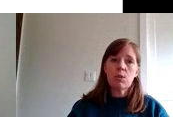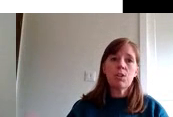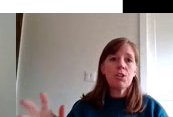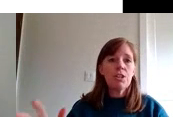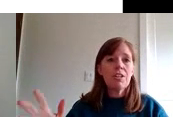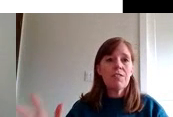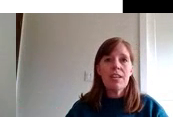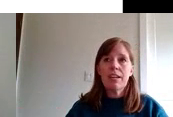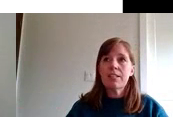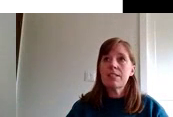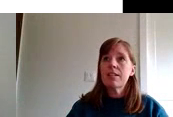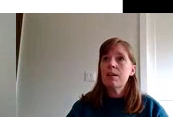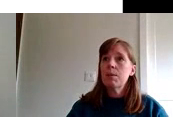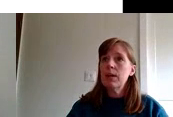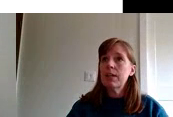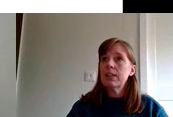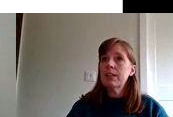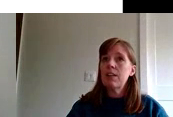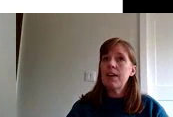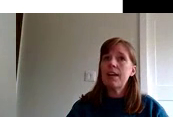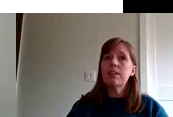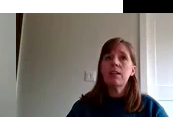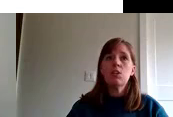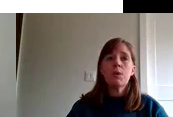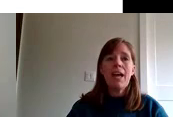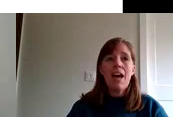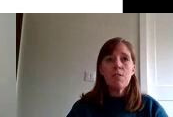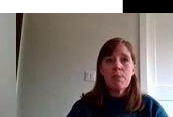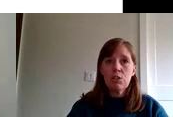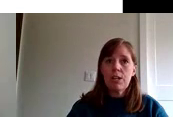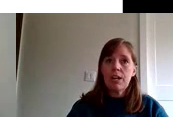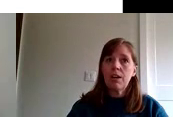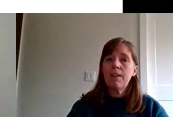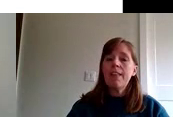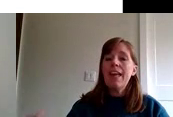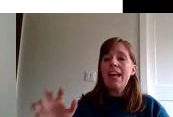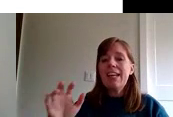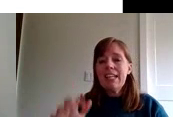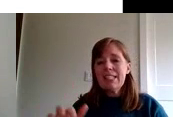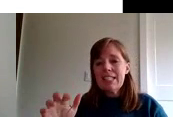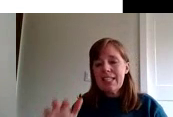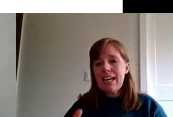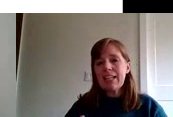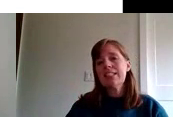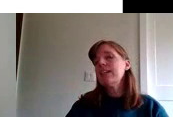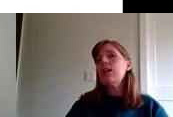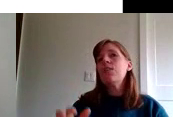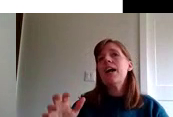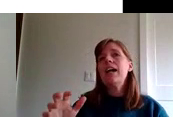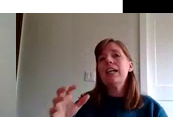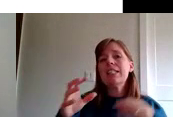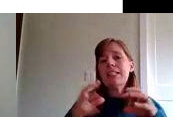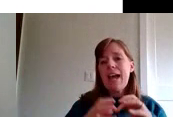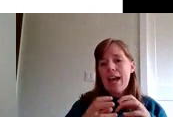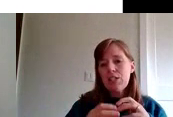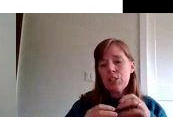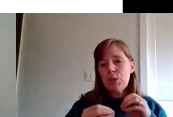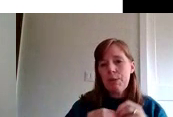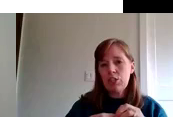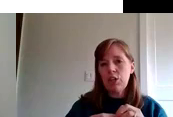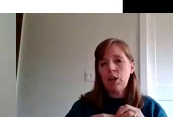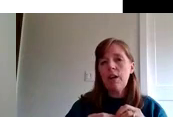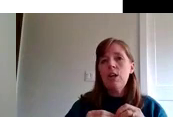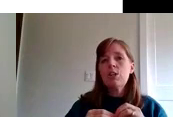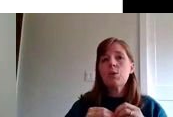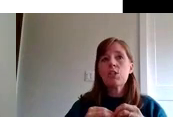alternative text. So alternative text, I'm going to go ahead and click on that. So I have a picture here, and it's the text that is attached